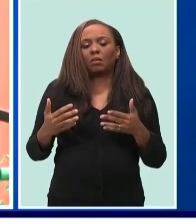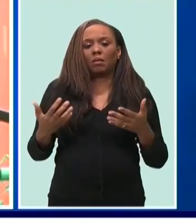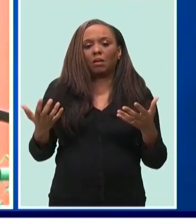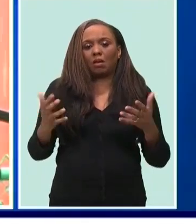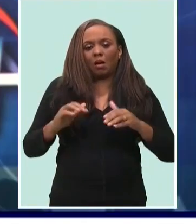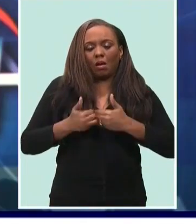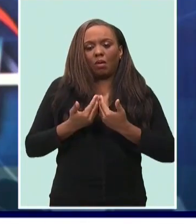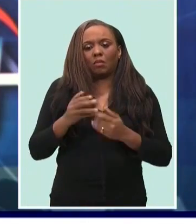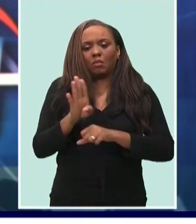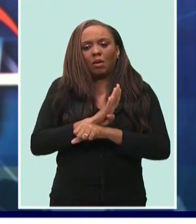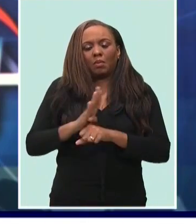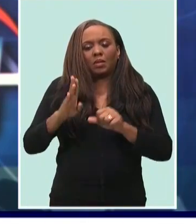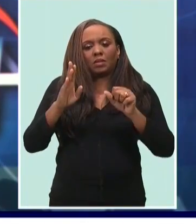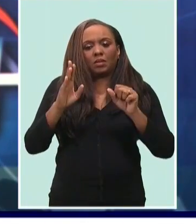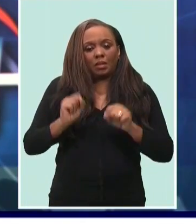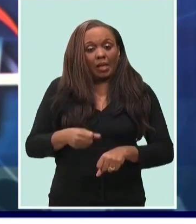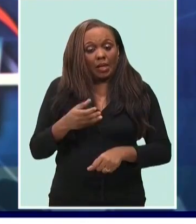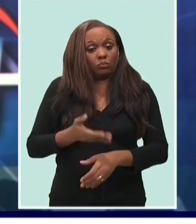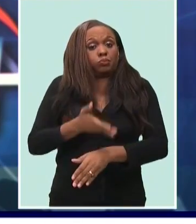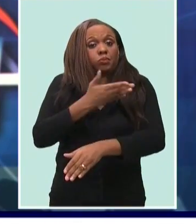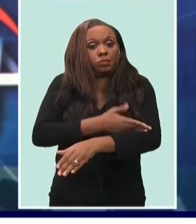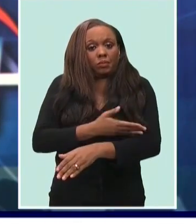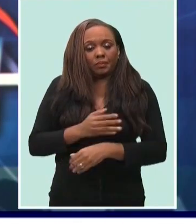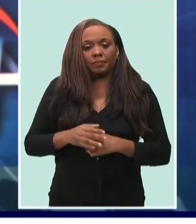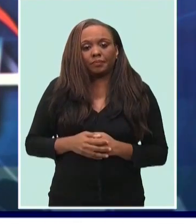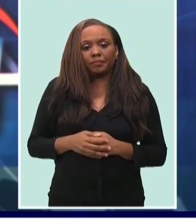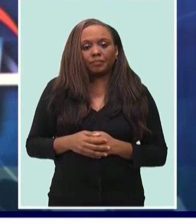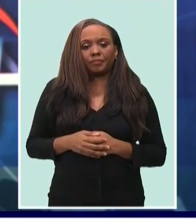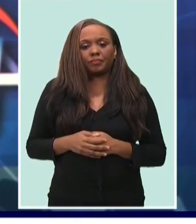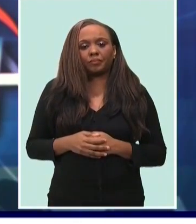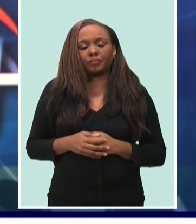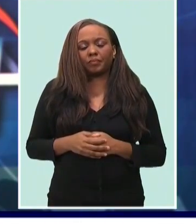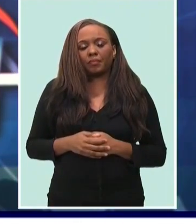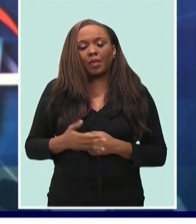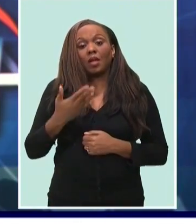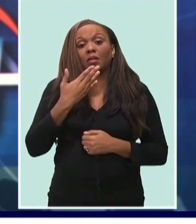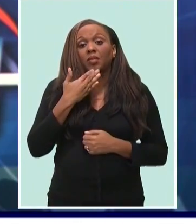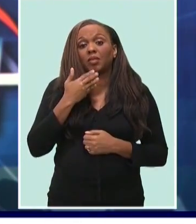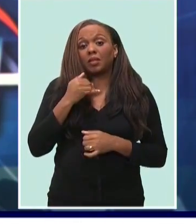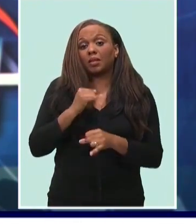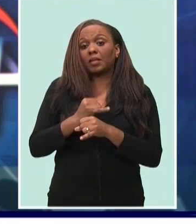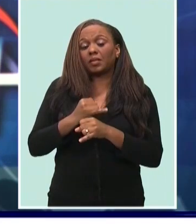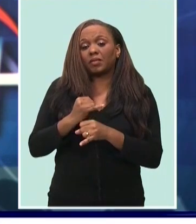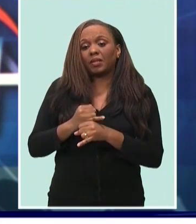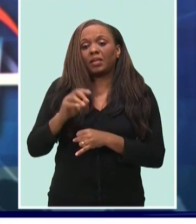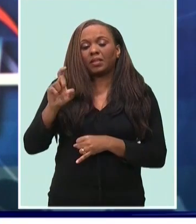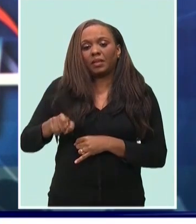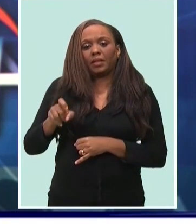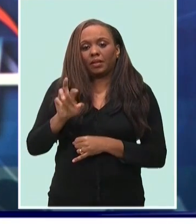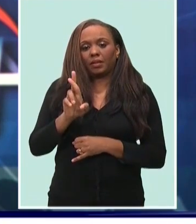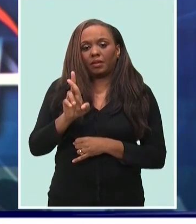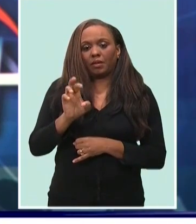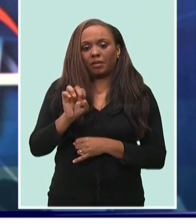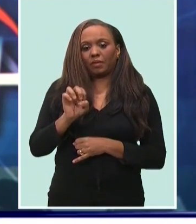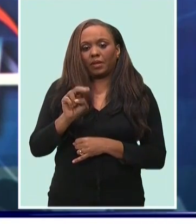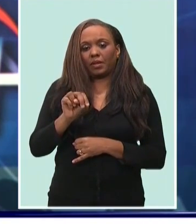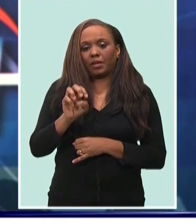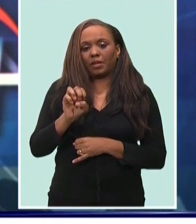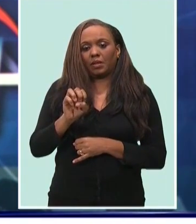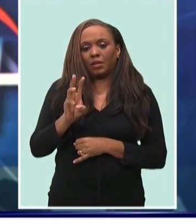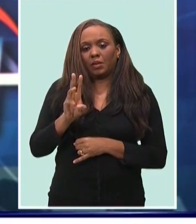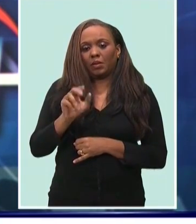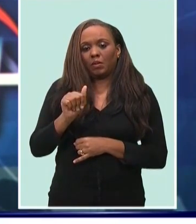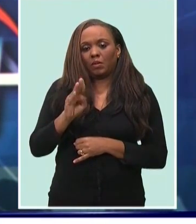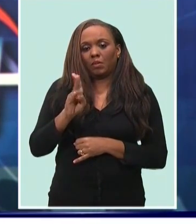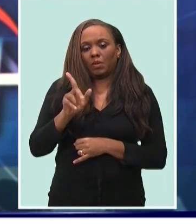it. Well, incorporating renewable energy into the sugar industry will be a major focus for government going forward. Prime Minister Motley